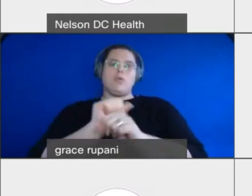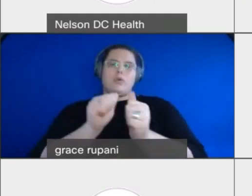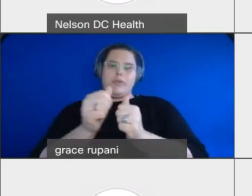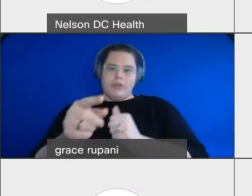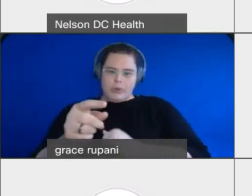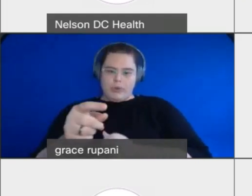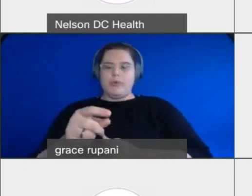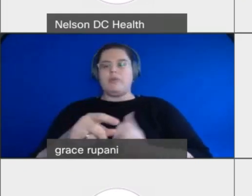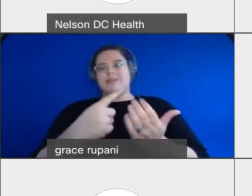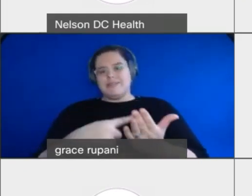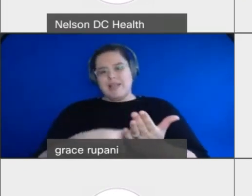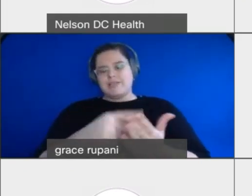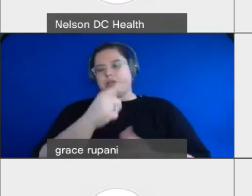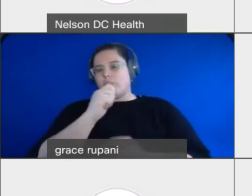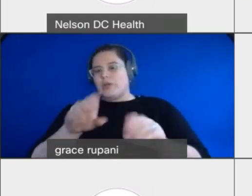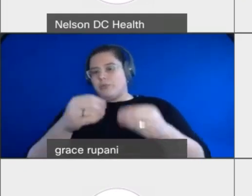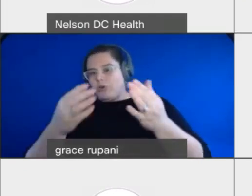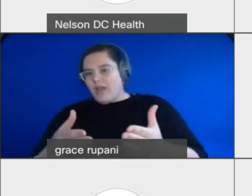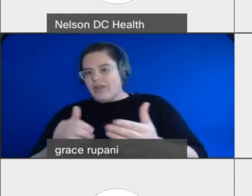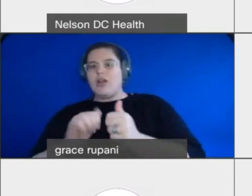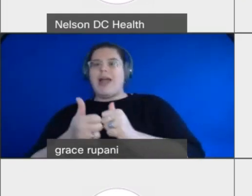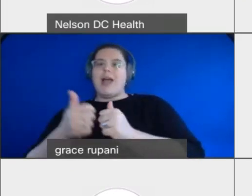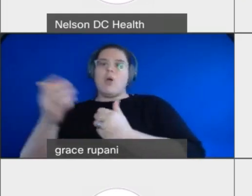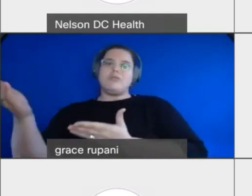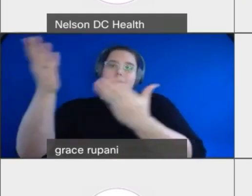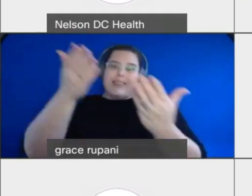be and how we could get vaccine delivered to that person.